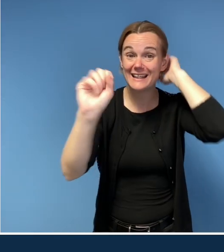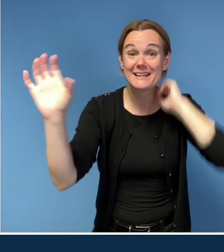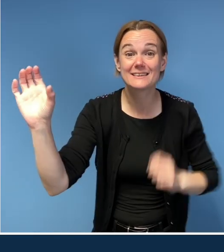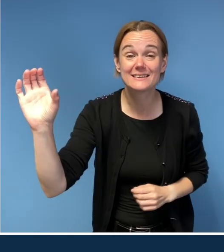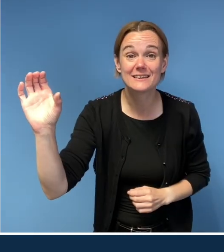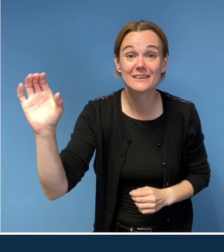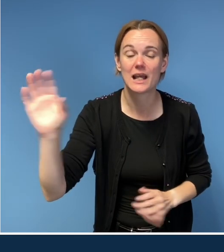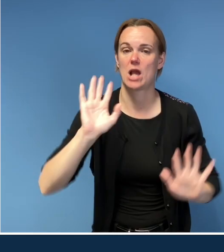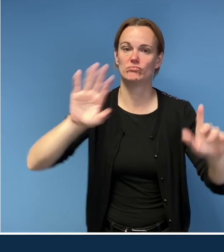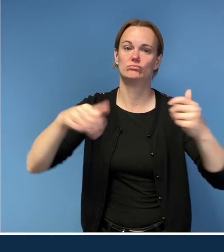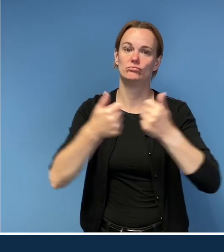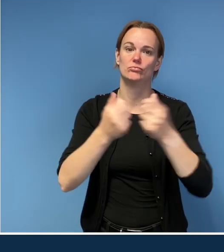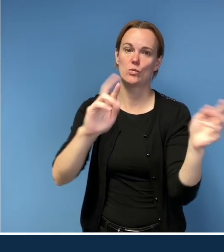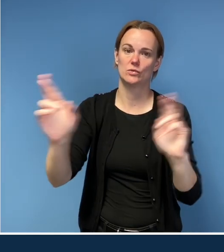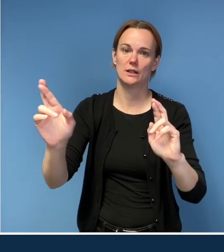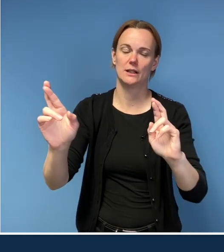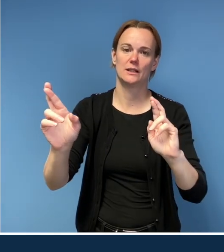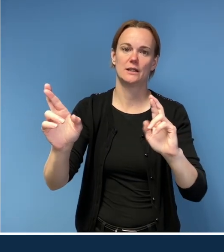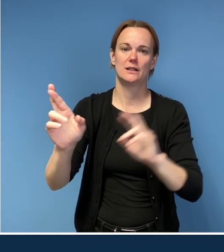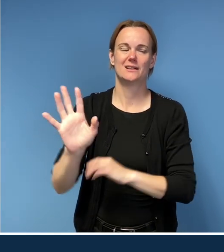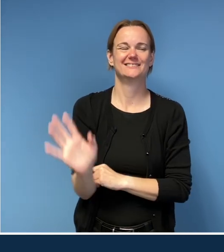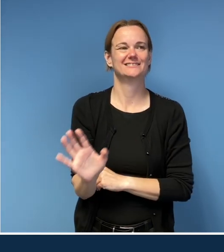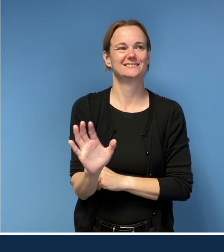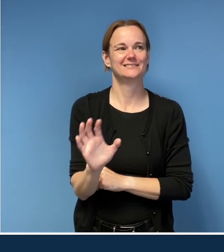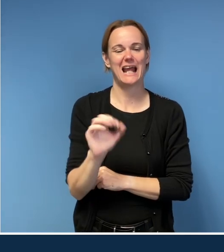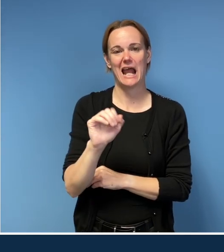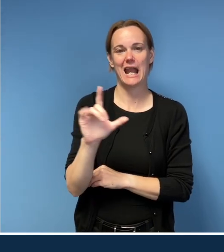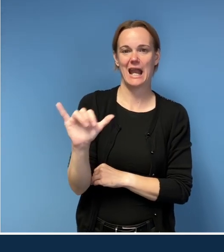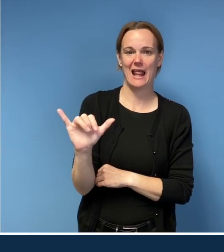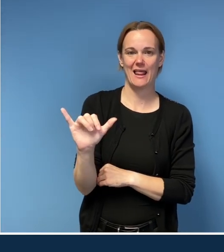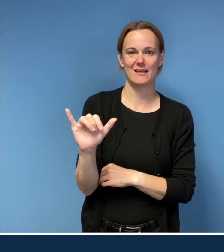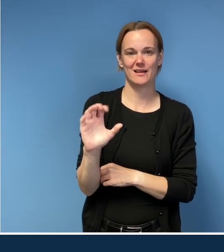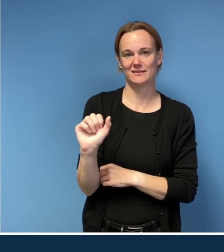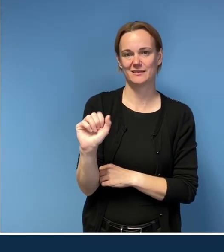to really start digging down and not just settling for allyship. I really want to